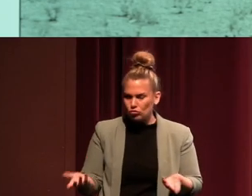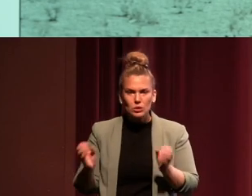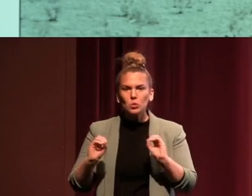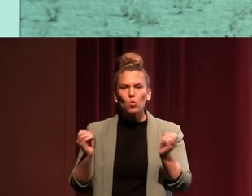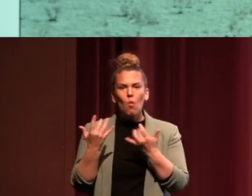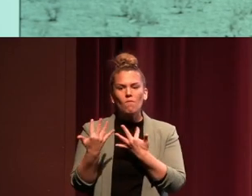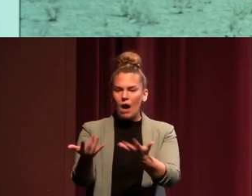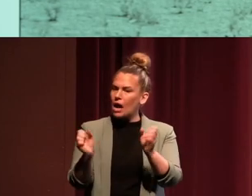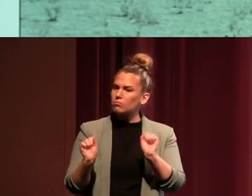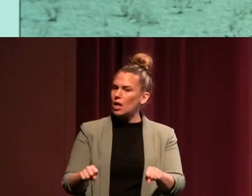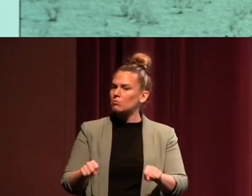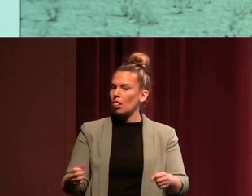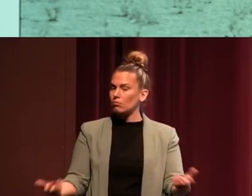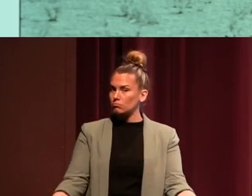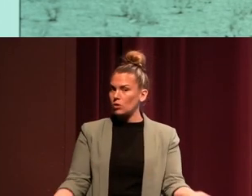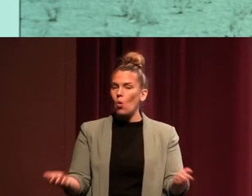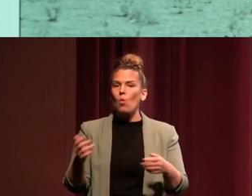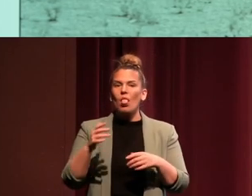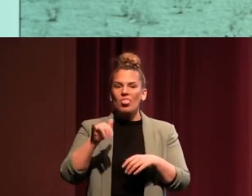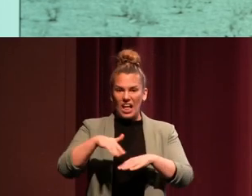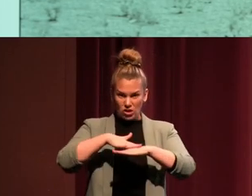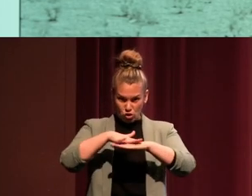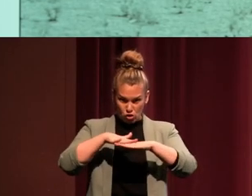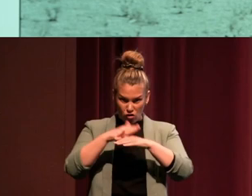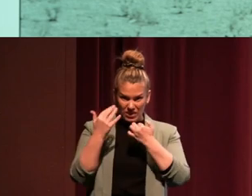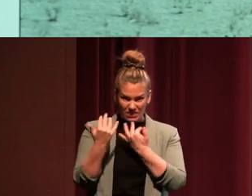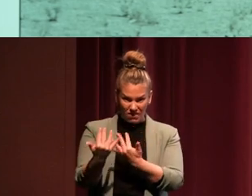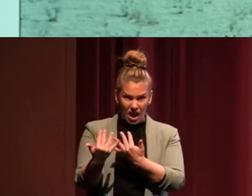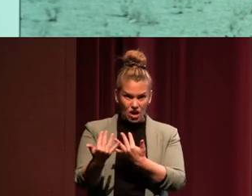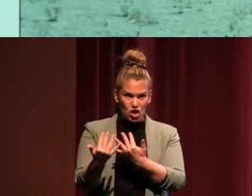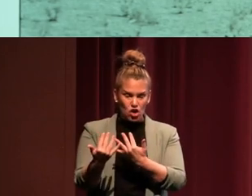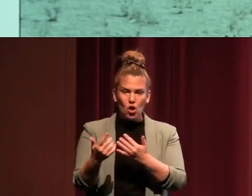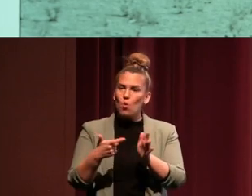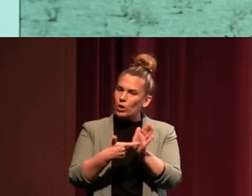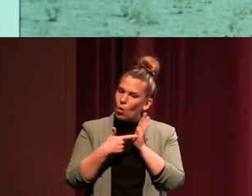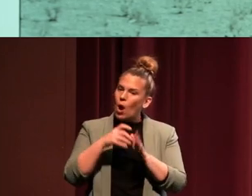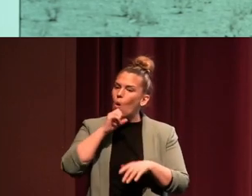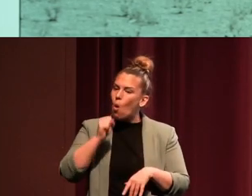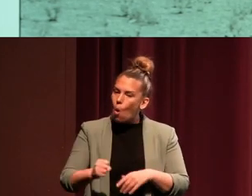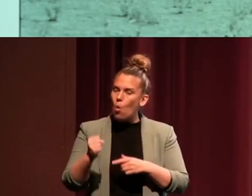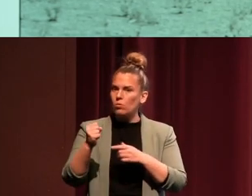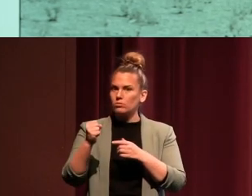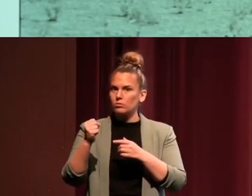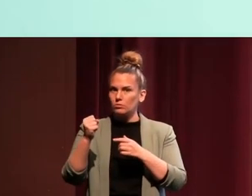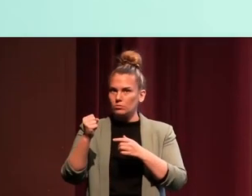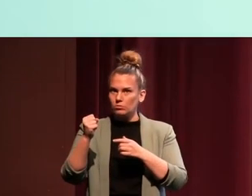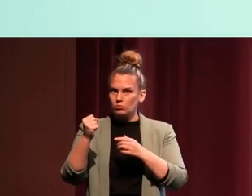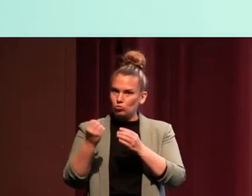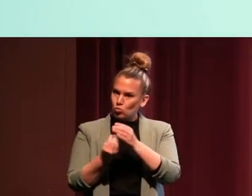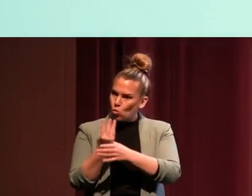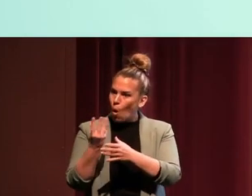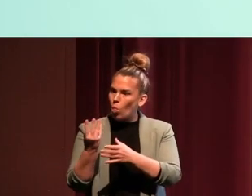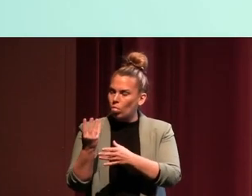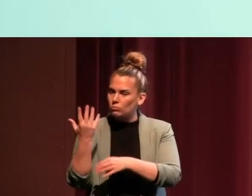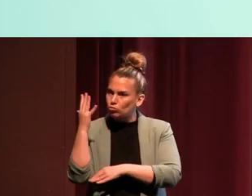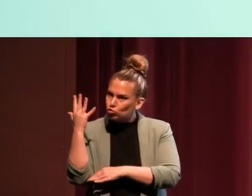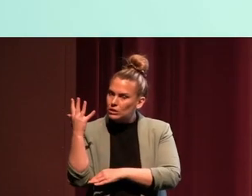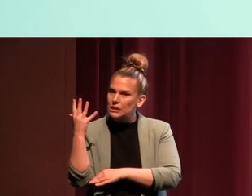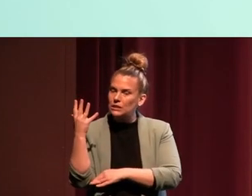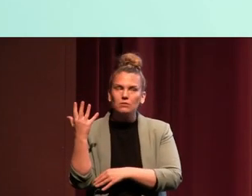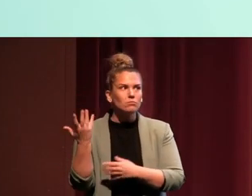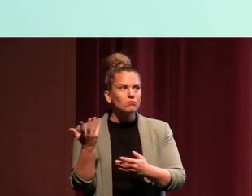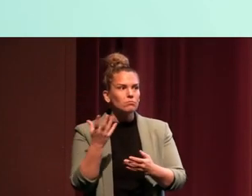fire. So the surface fire that the old growth trees need to survive has been removed by cattle. Here's